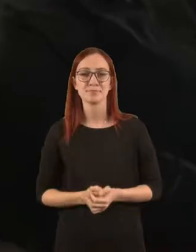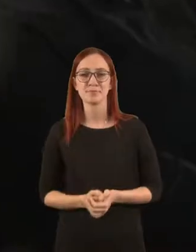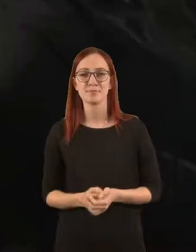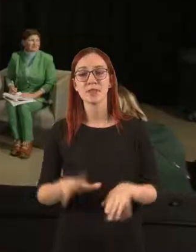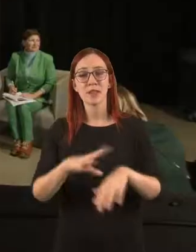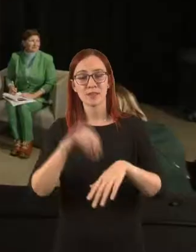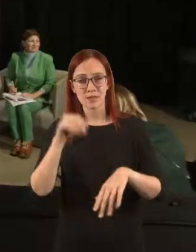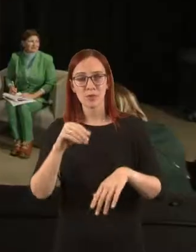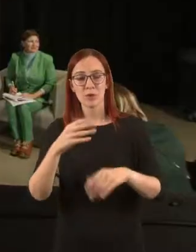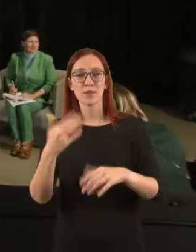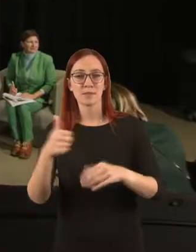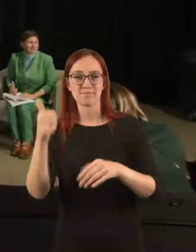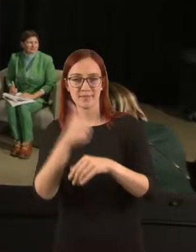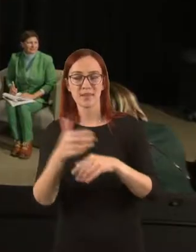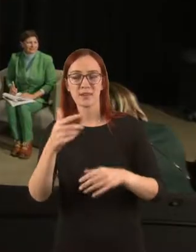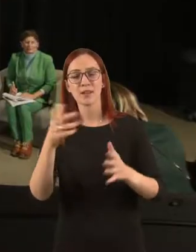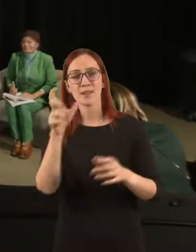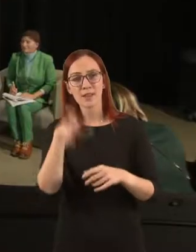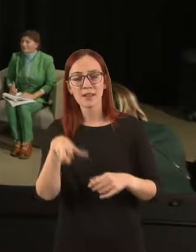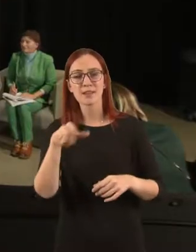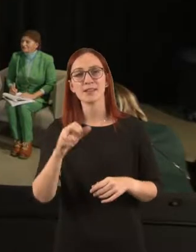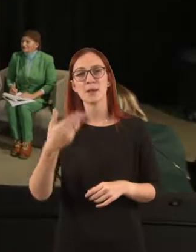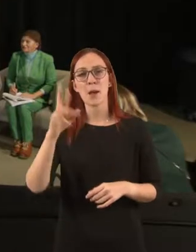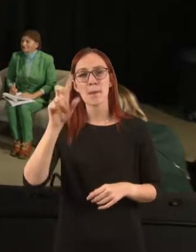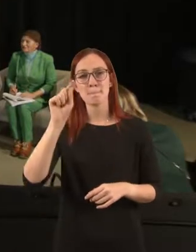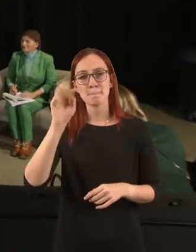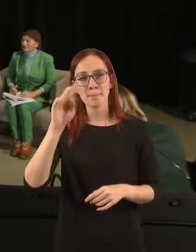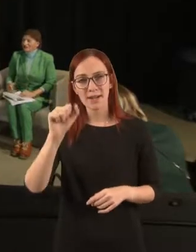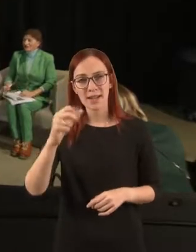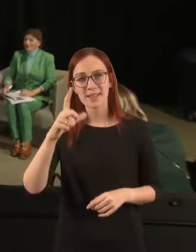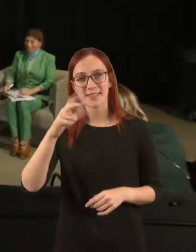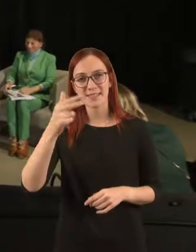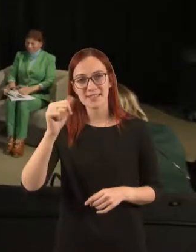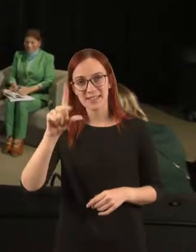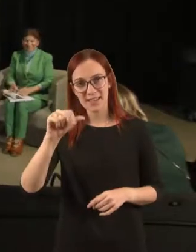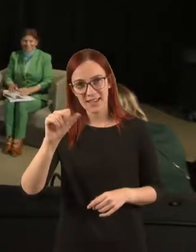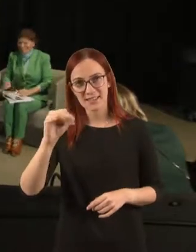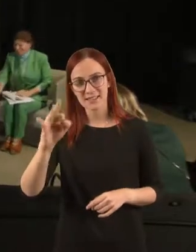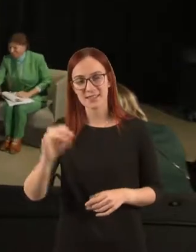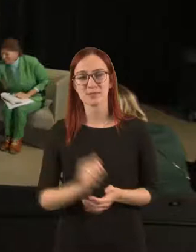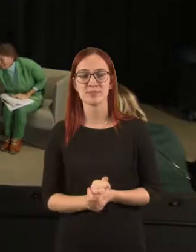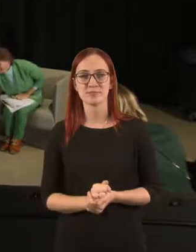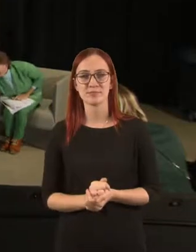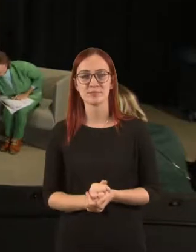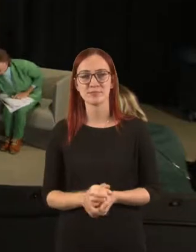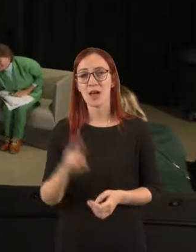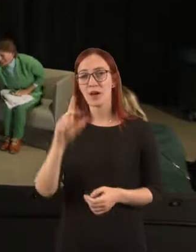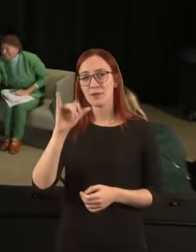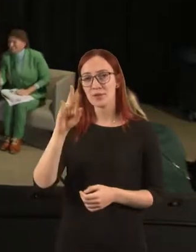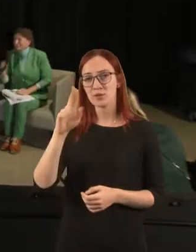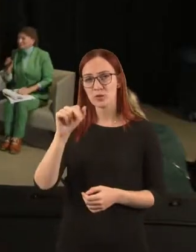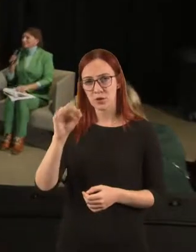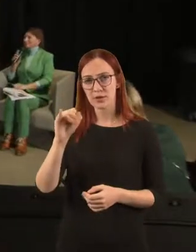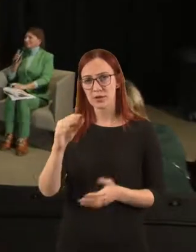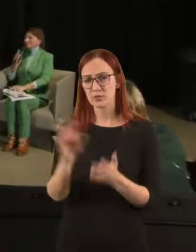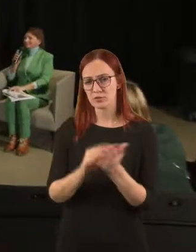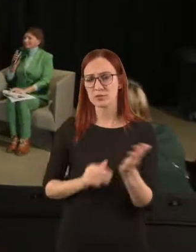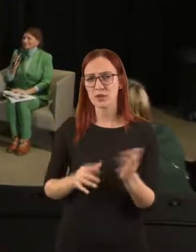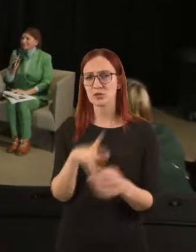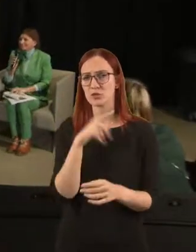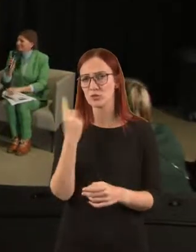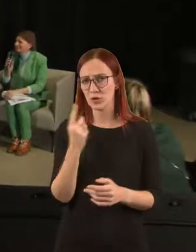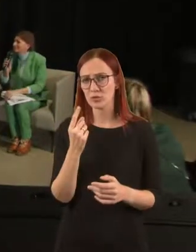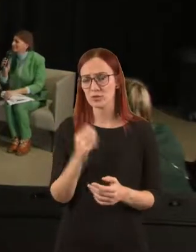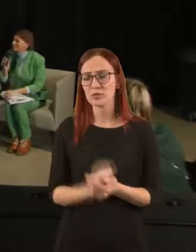on energy for heating, well, the situation is going to be complicated. Well, Mrs. Leontia would like to